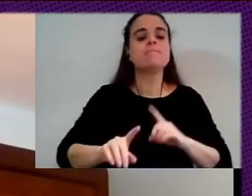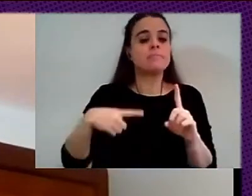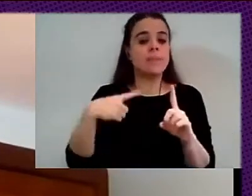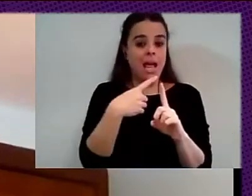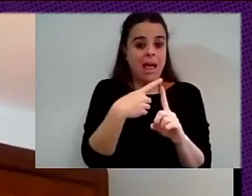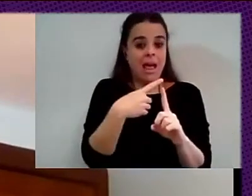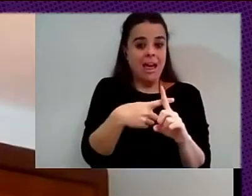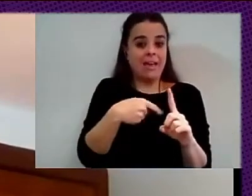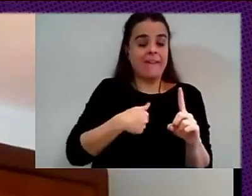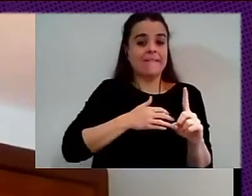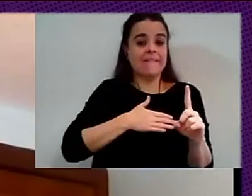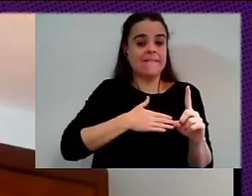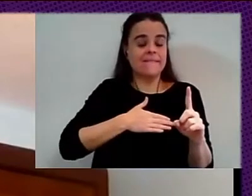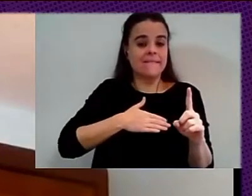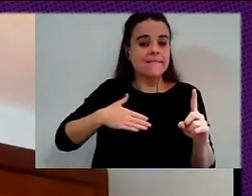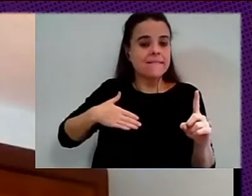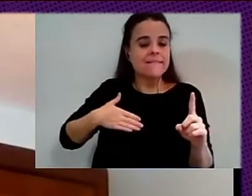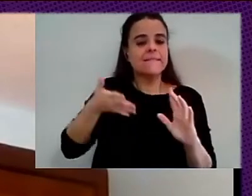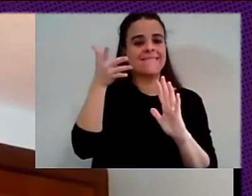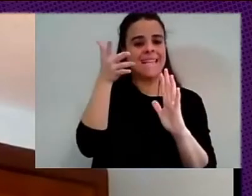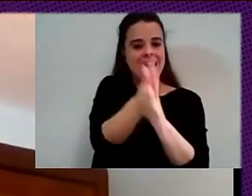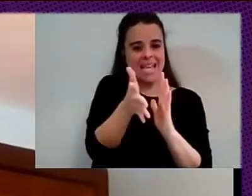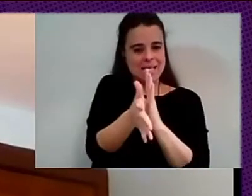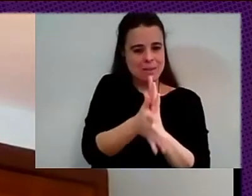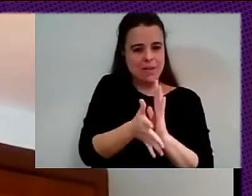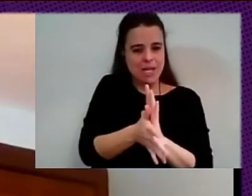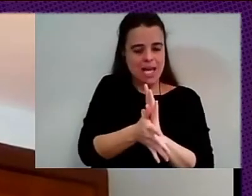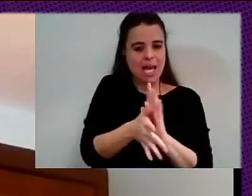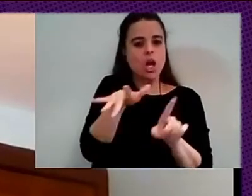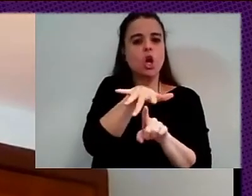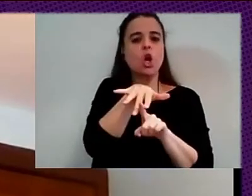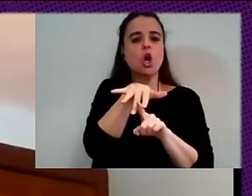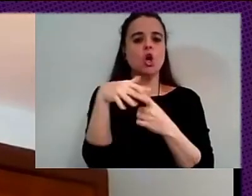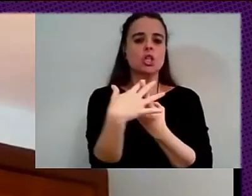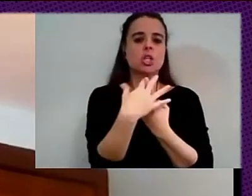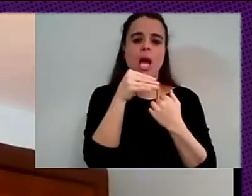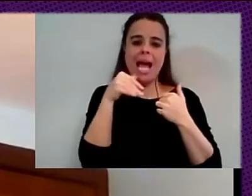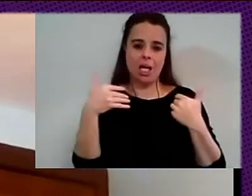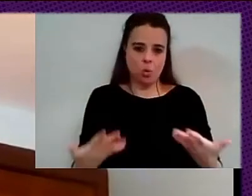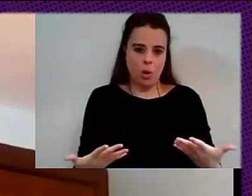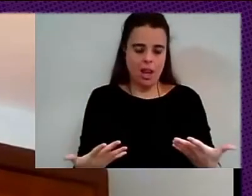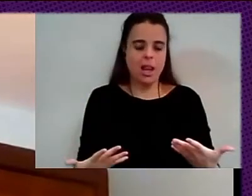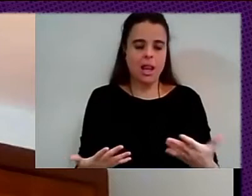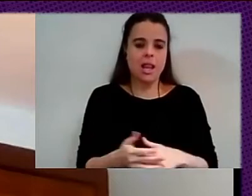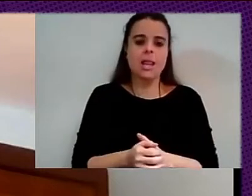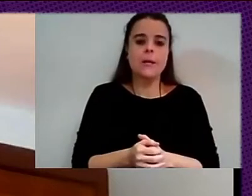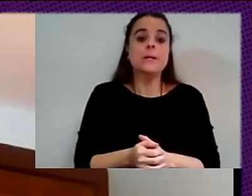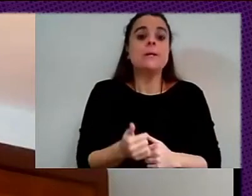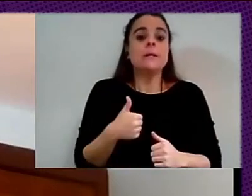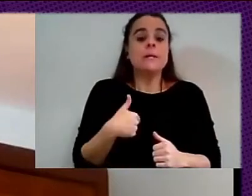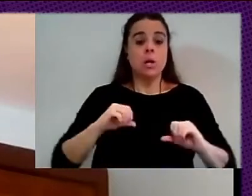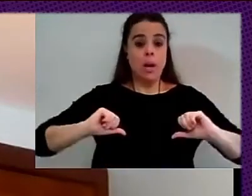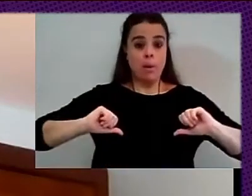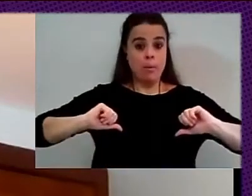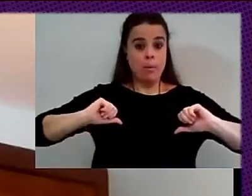the context we're living in right now. So I started tuning in more and more into the environment